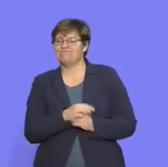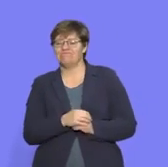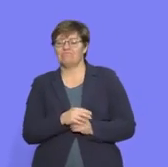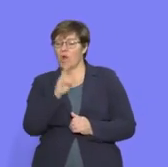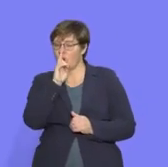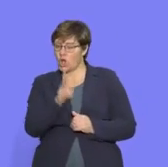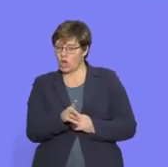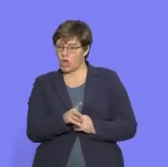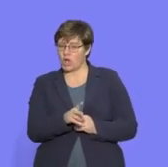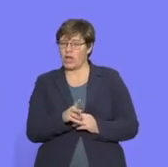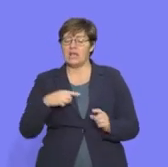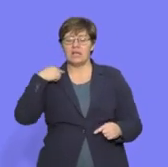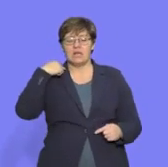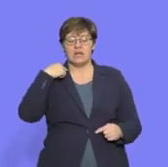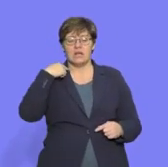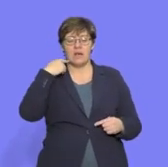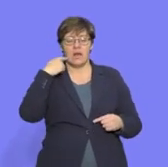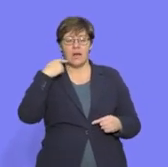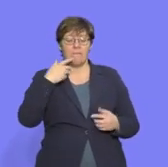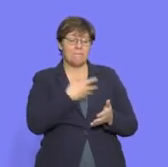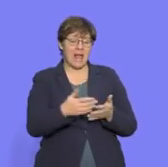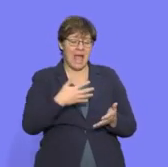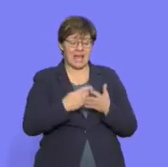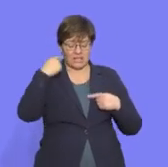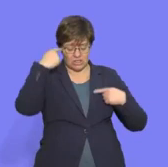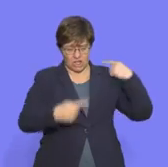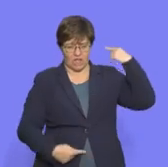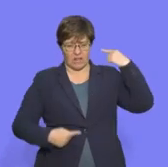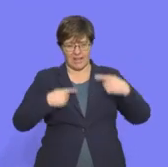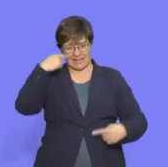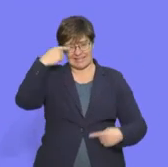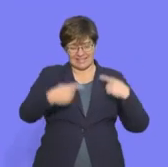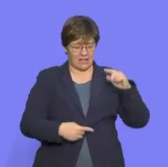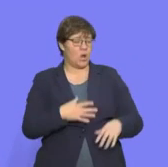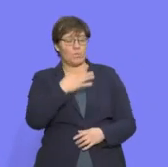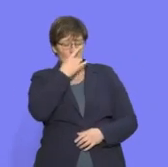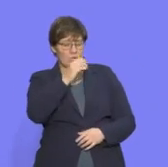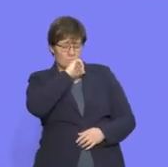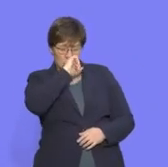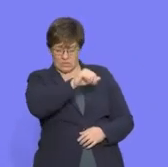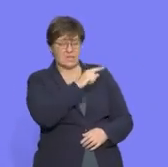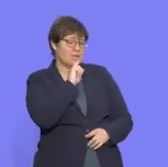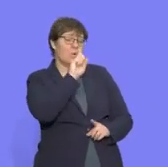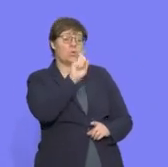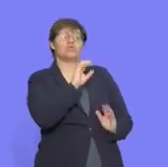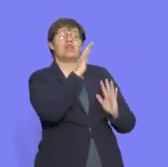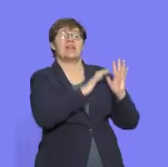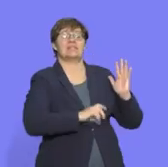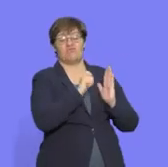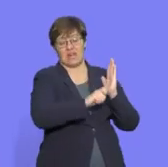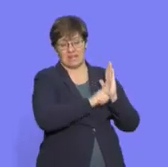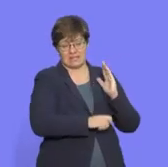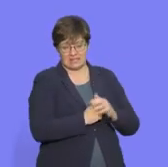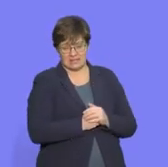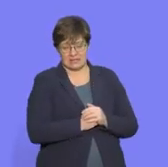seems that the circulation of blood is a really nice essay question. All right, so let's have a look here.